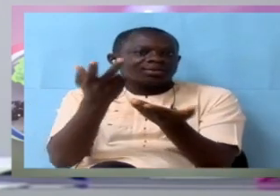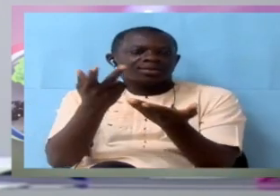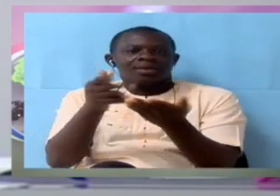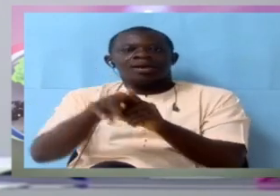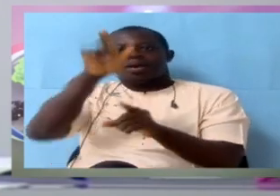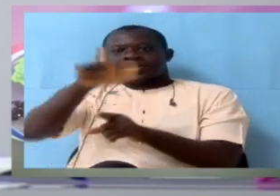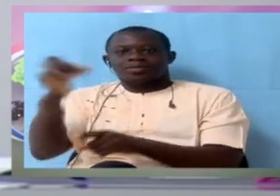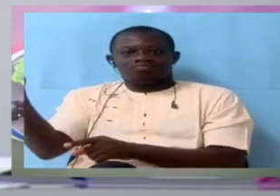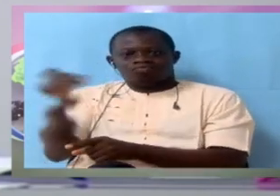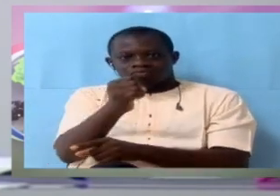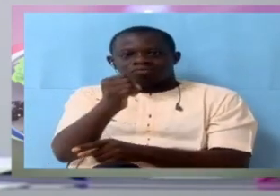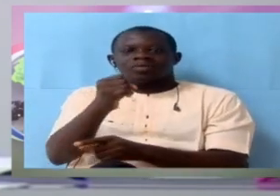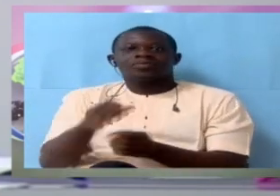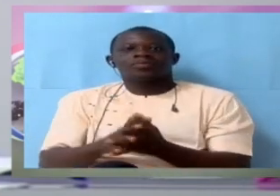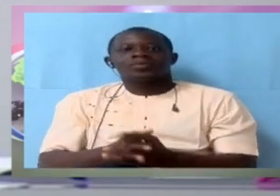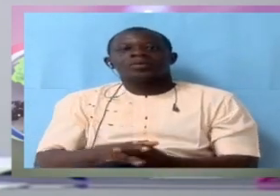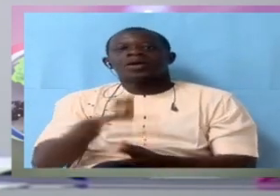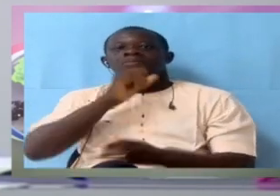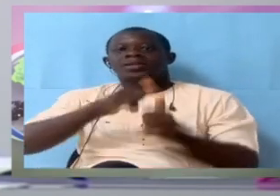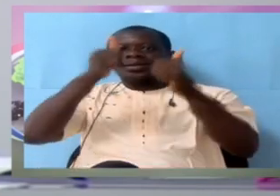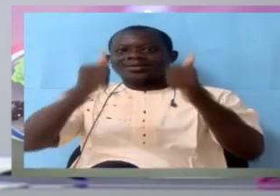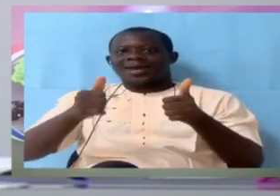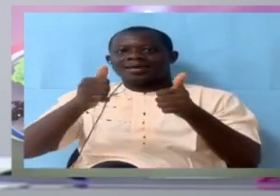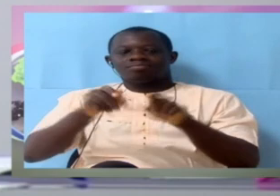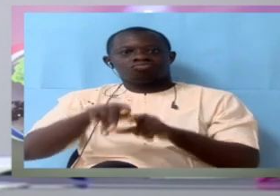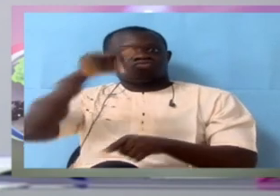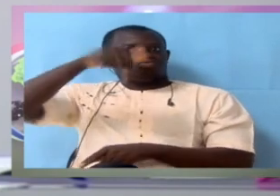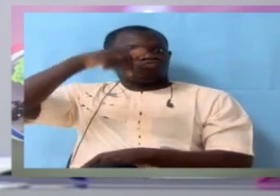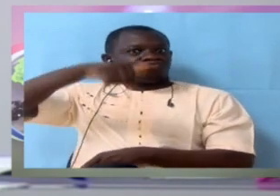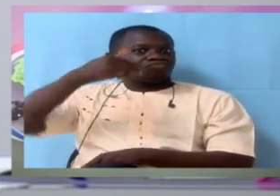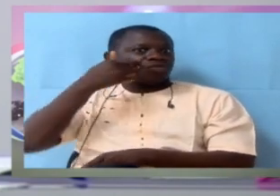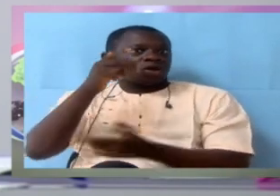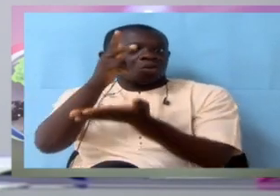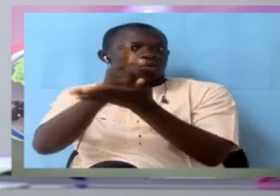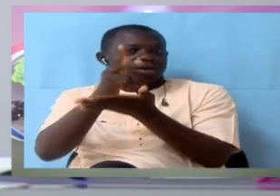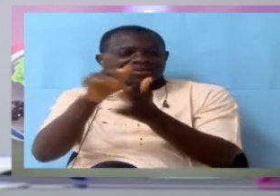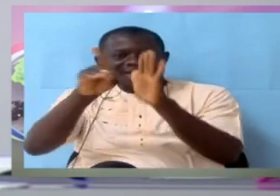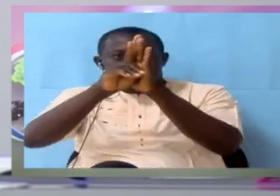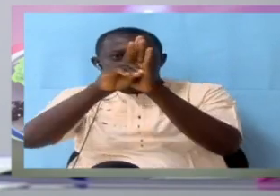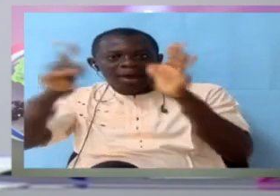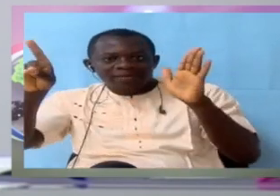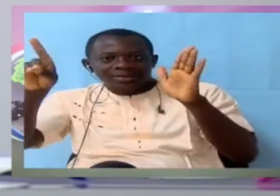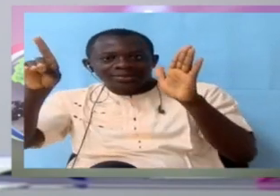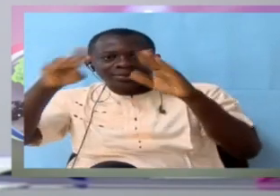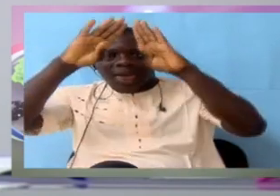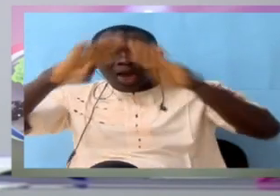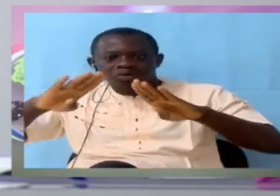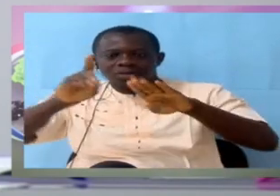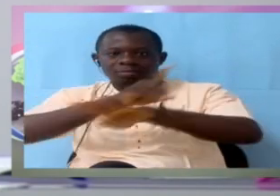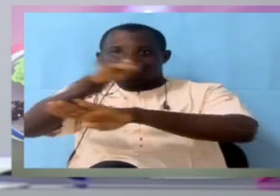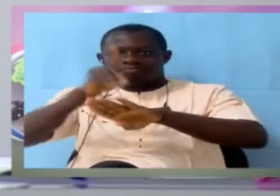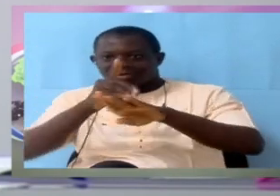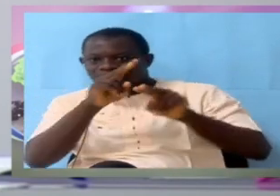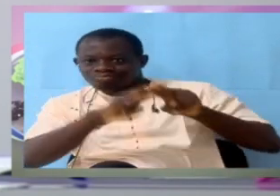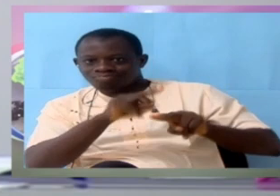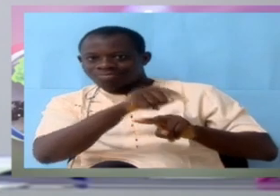Mr. Chair and Commissioners, our witness today will be testifying in a private session and has therefore been provided with a witness protection